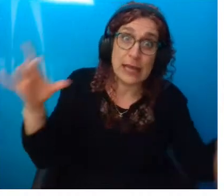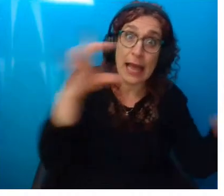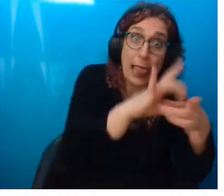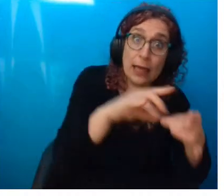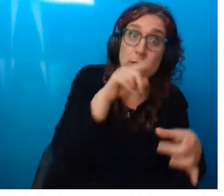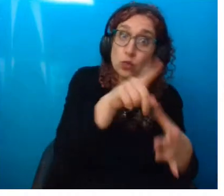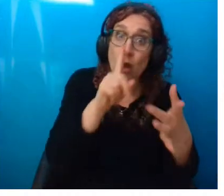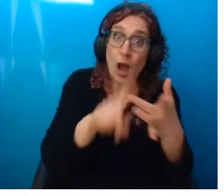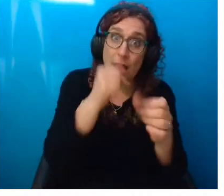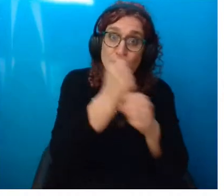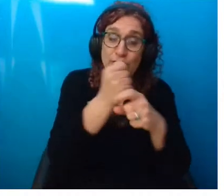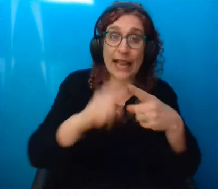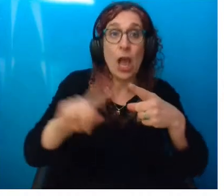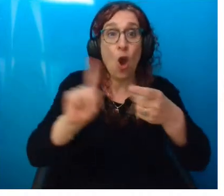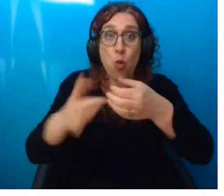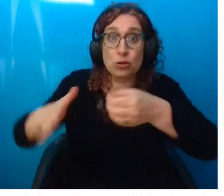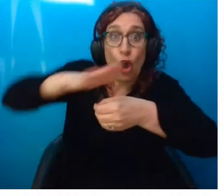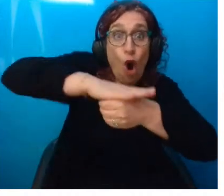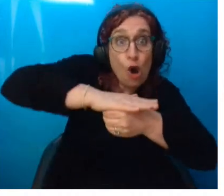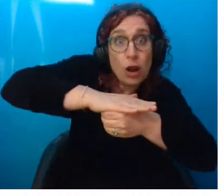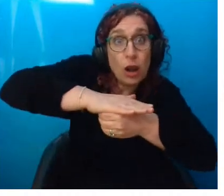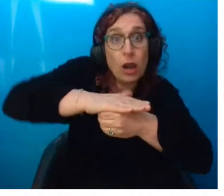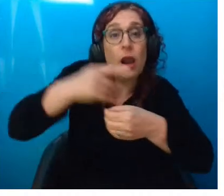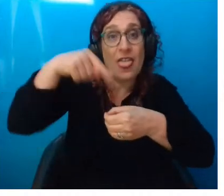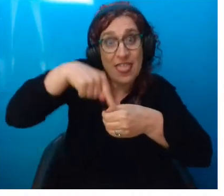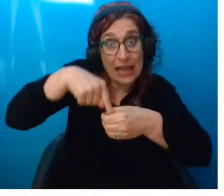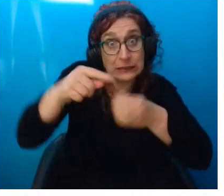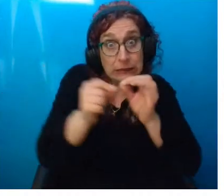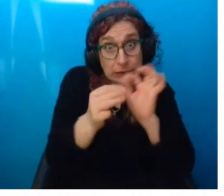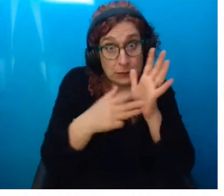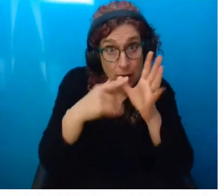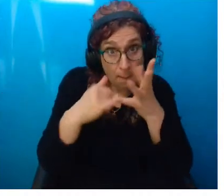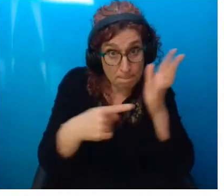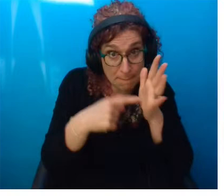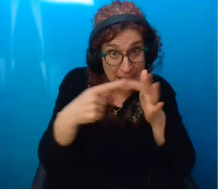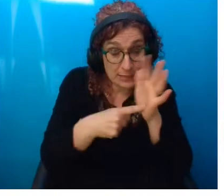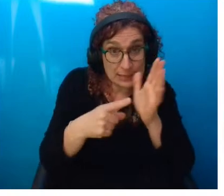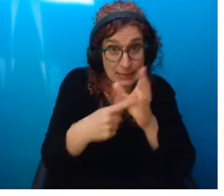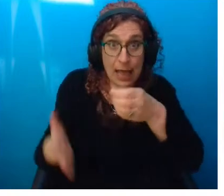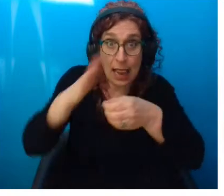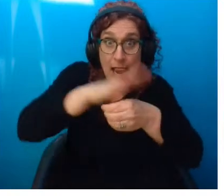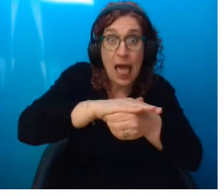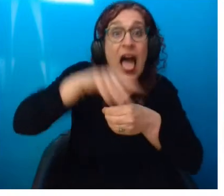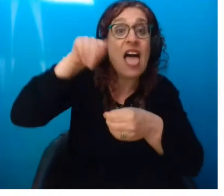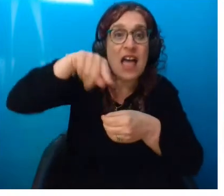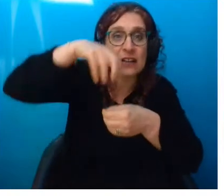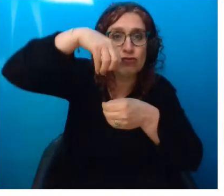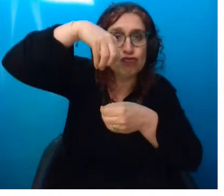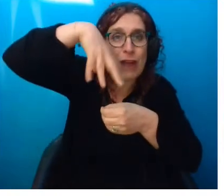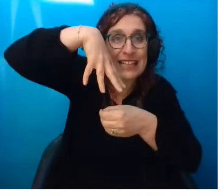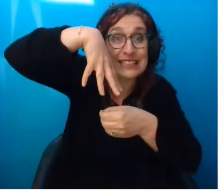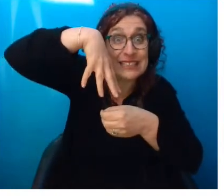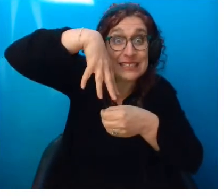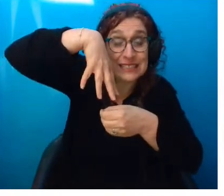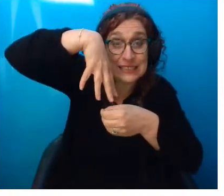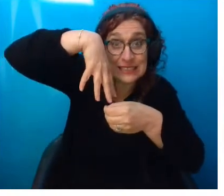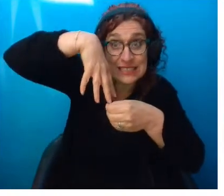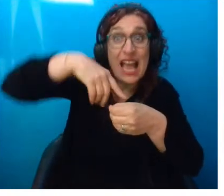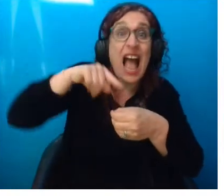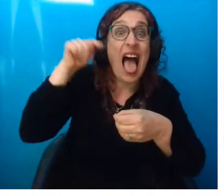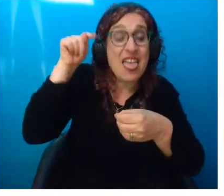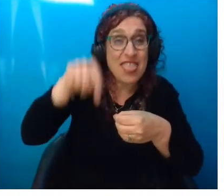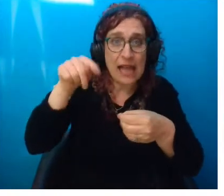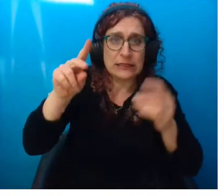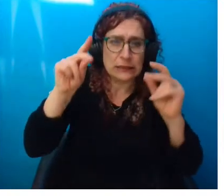the surface of the mast cell, there is a release of these inflammatory mediators, which occurs